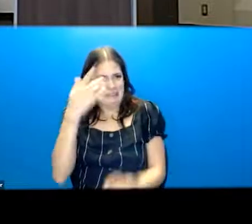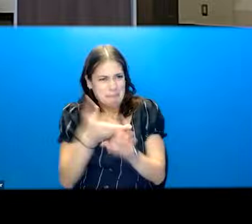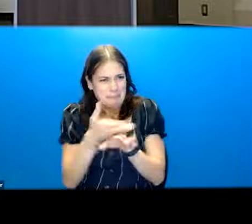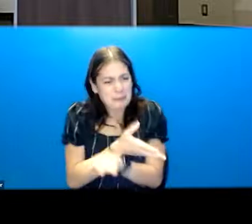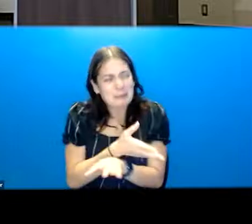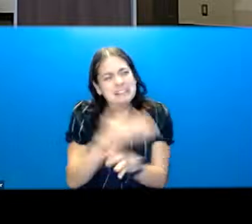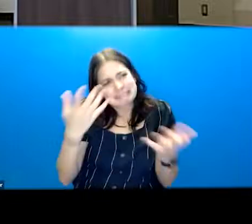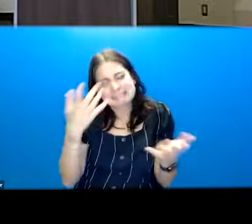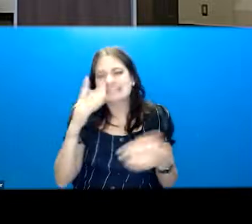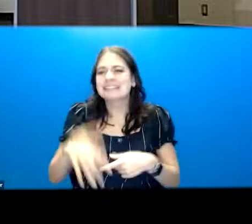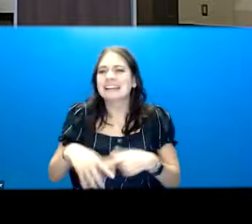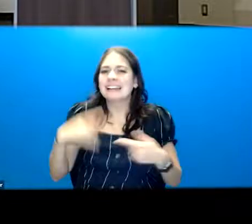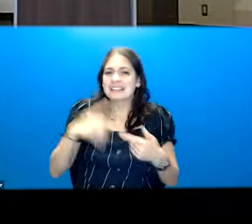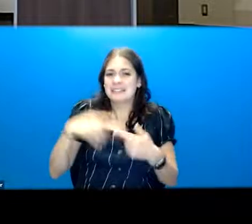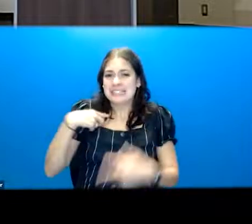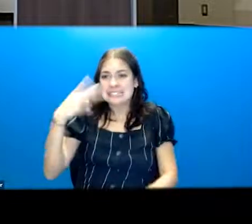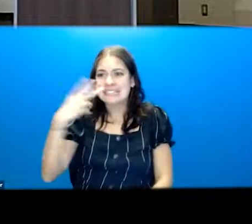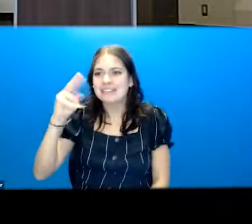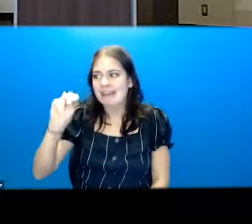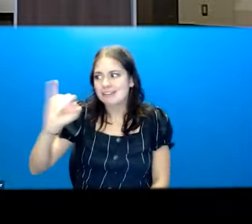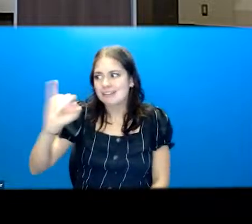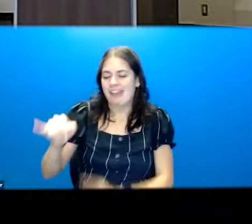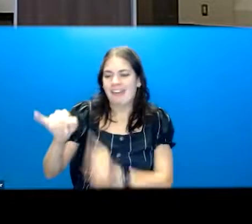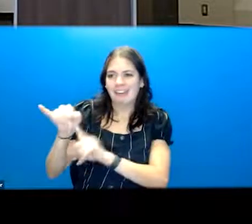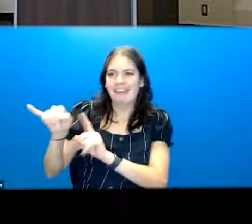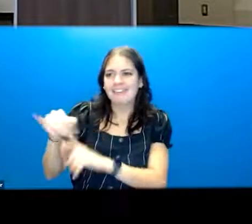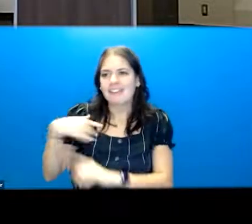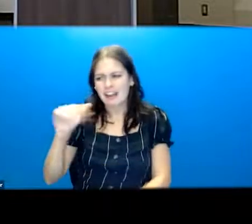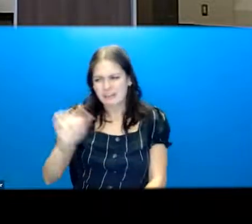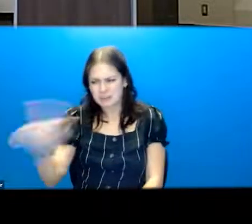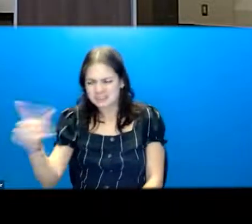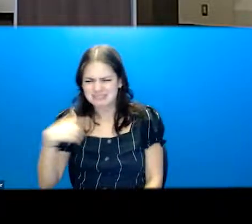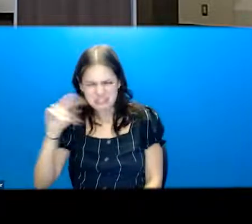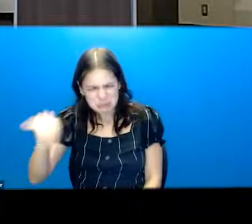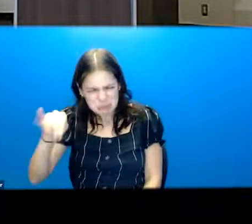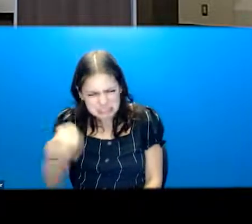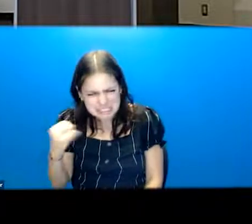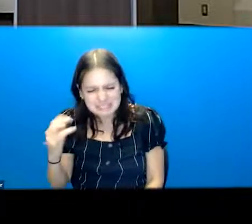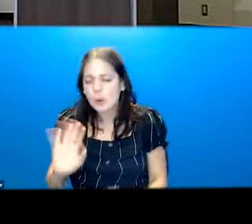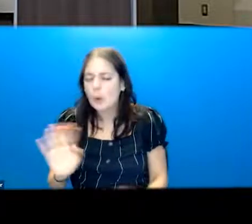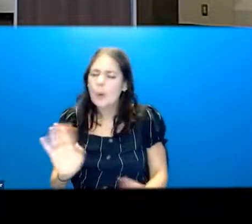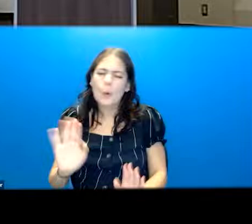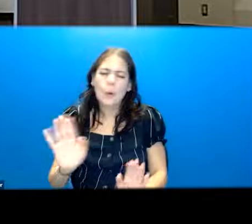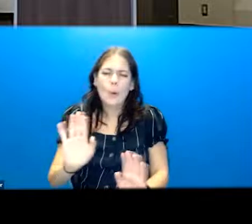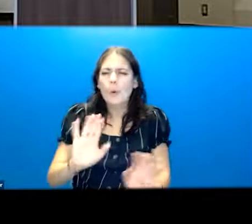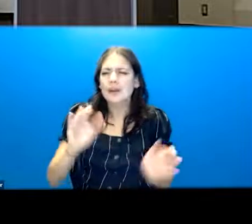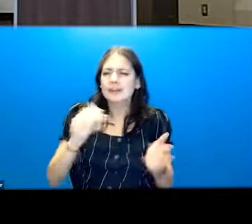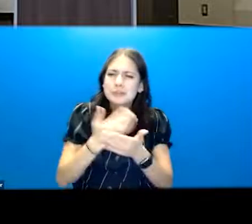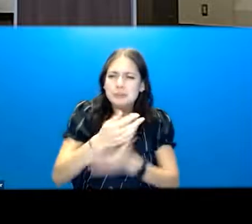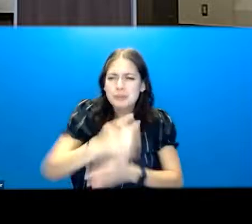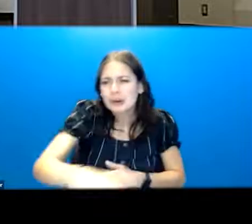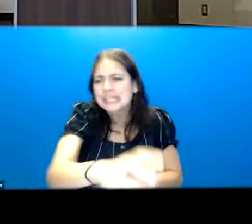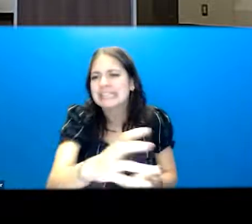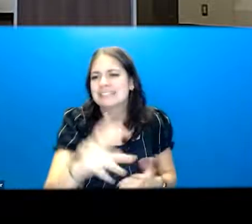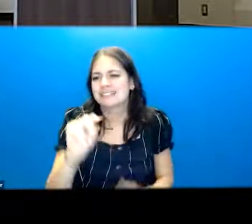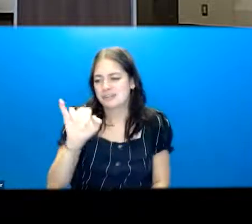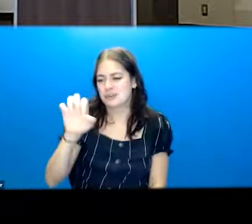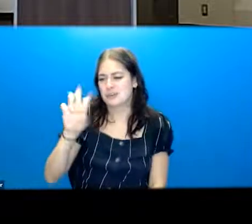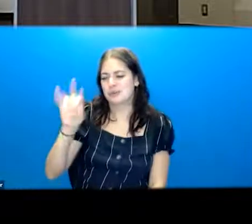to until we just see the NJ initials and everyone's like, New Jersey? And I'm like, no, it's New Journeys.